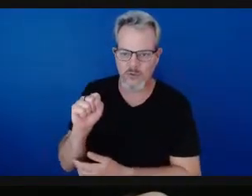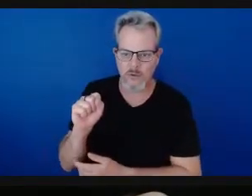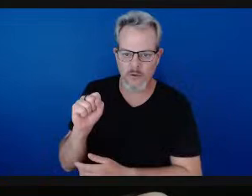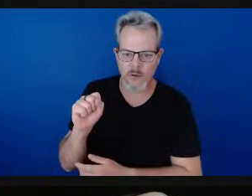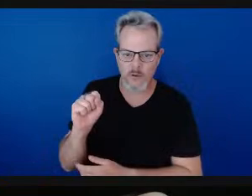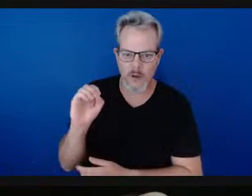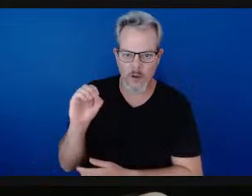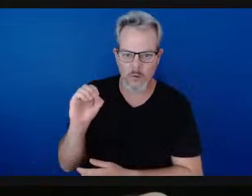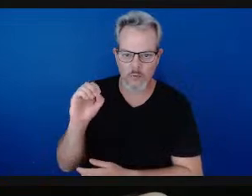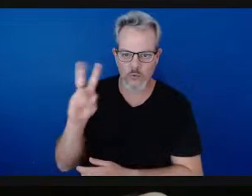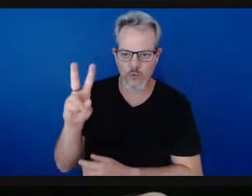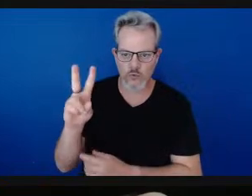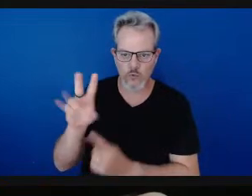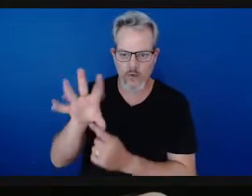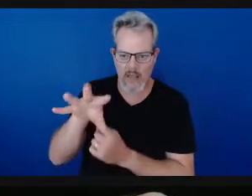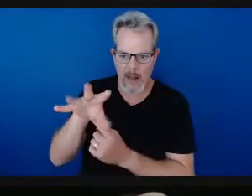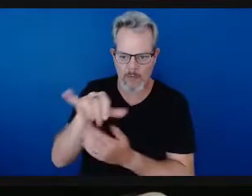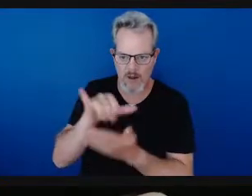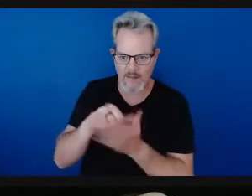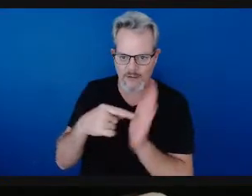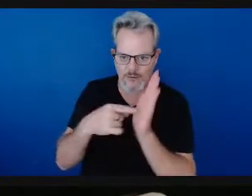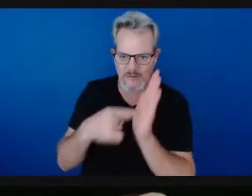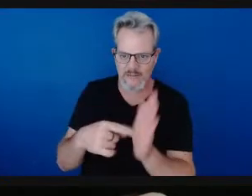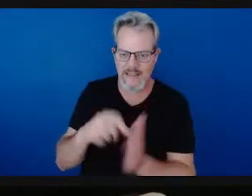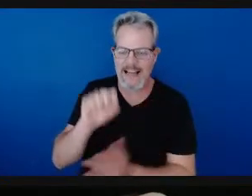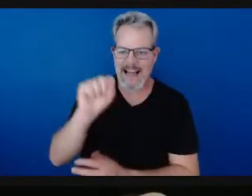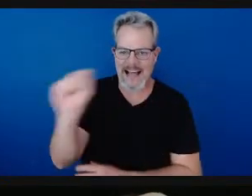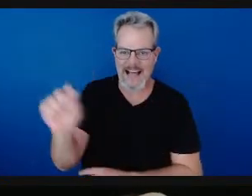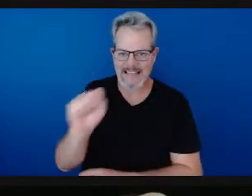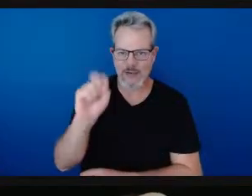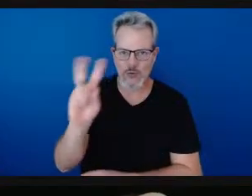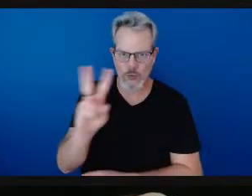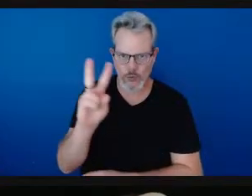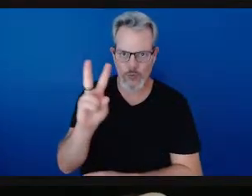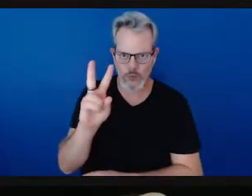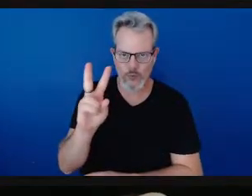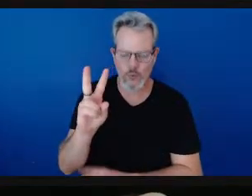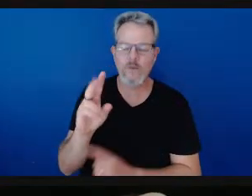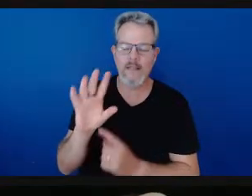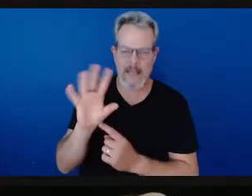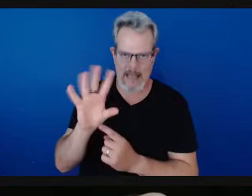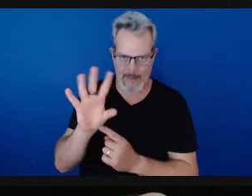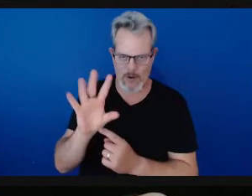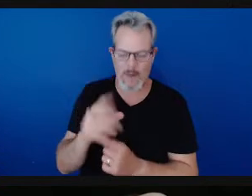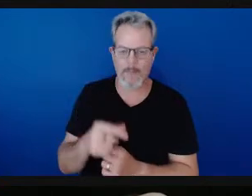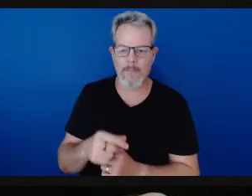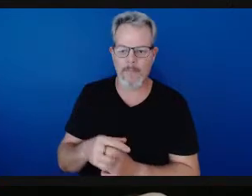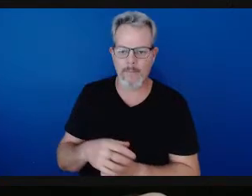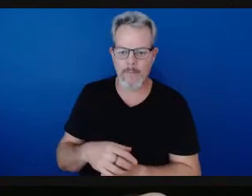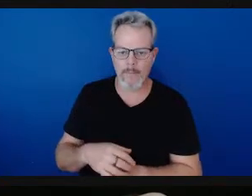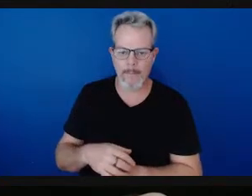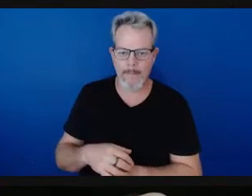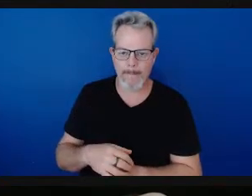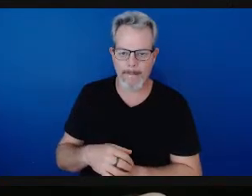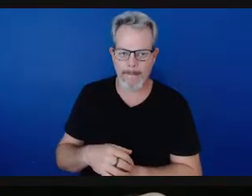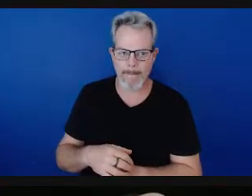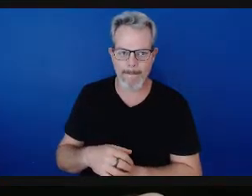here. But here you see this flow wrapping around and the high area here not getting covered, in fact. Yep.